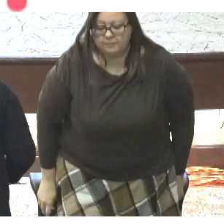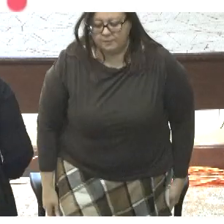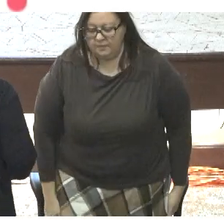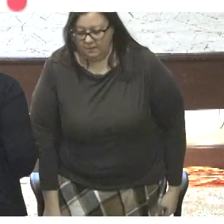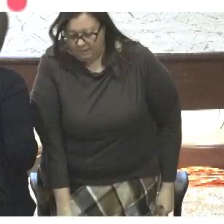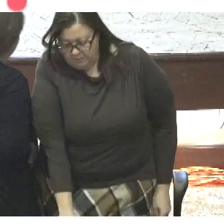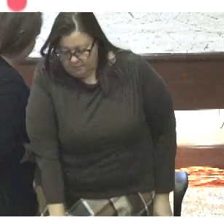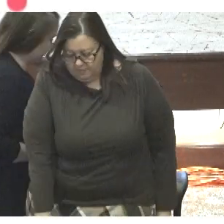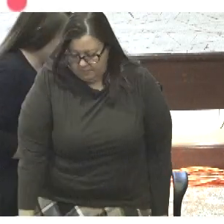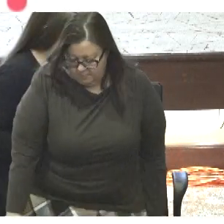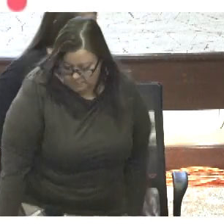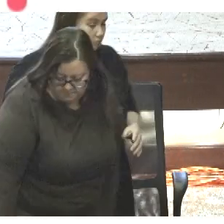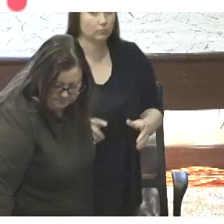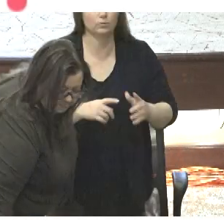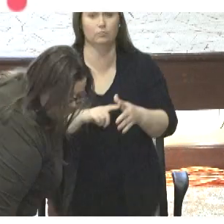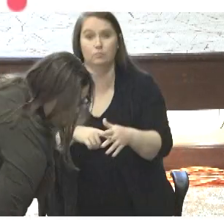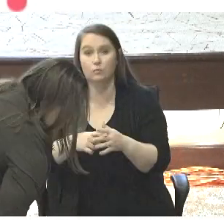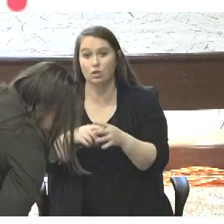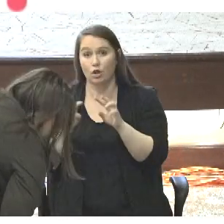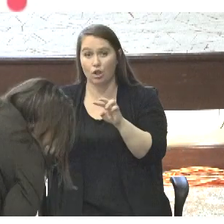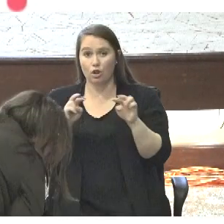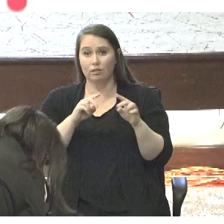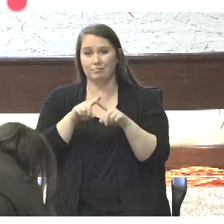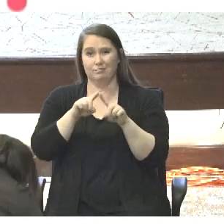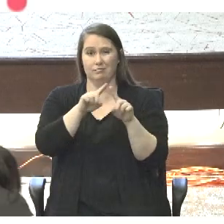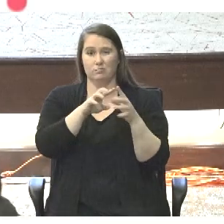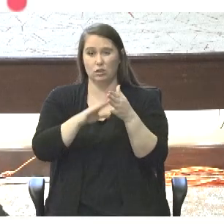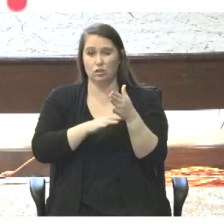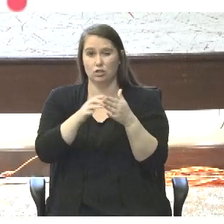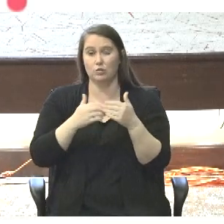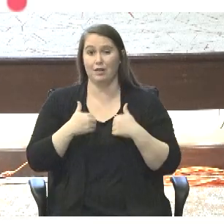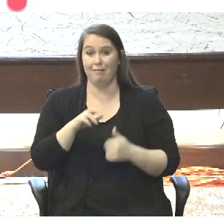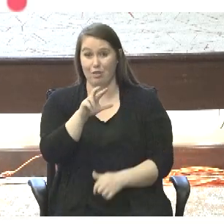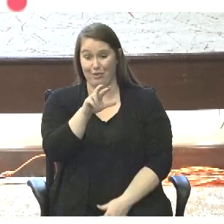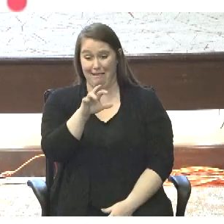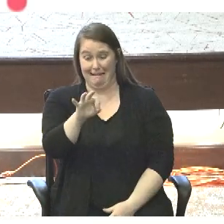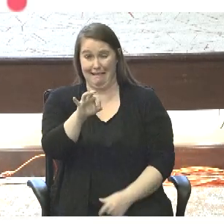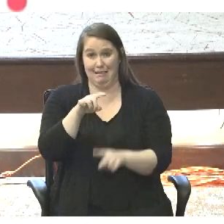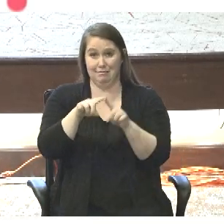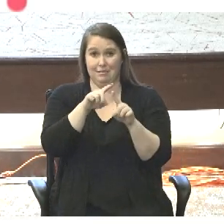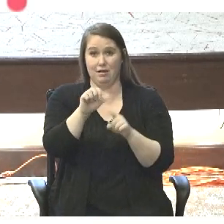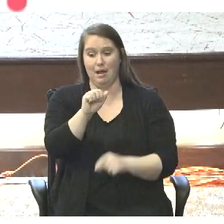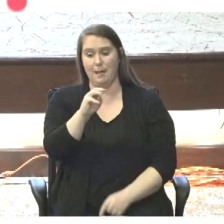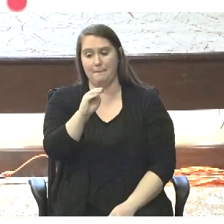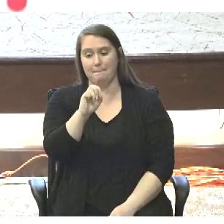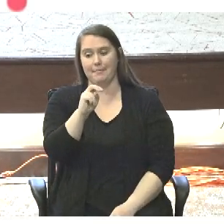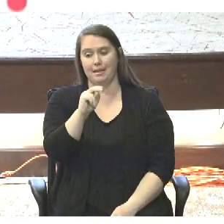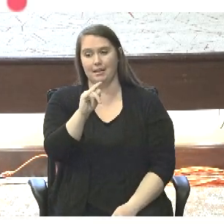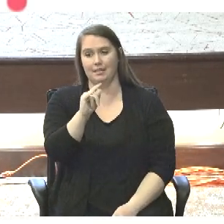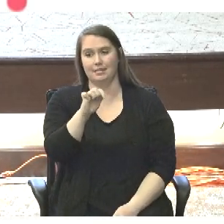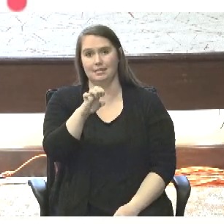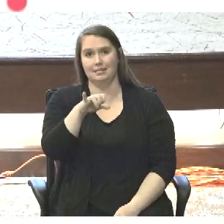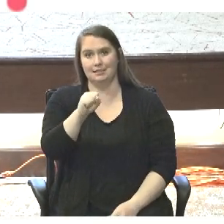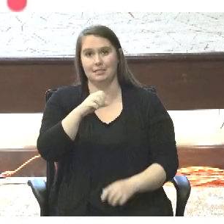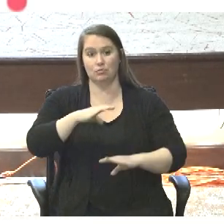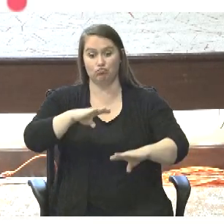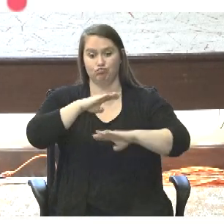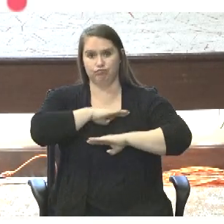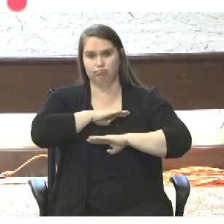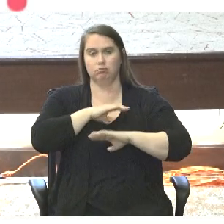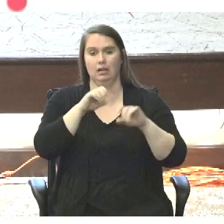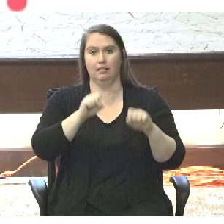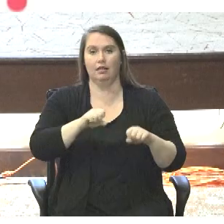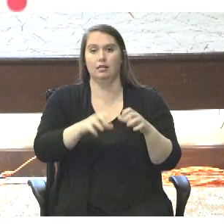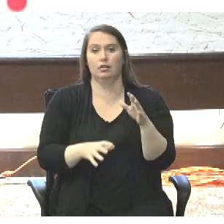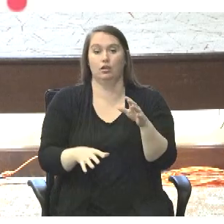at different charts, we've got 39 different accessible amenities for children ages 2 to 5. These